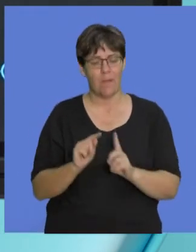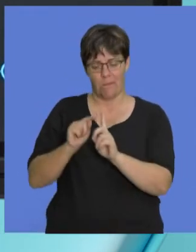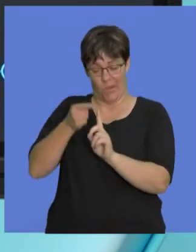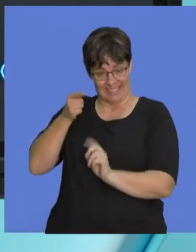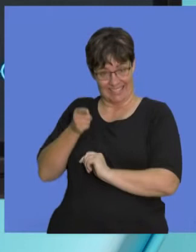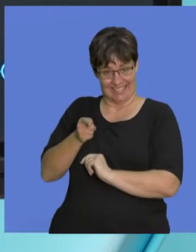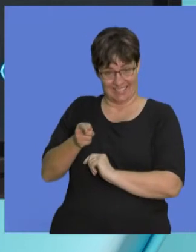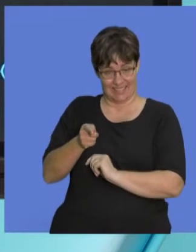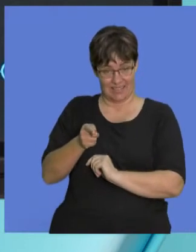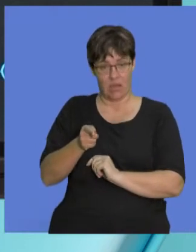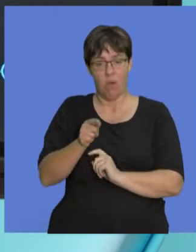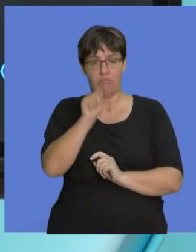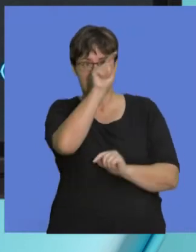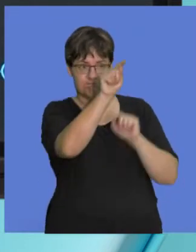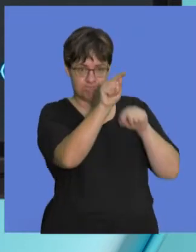got multiple,